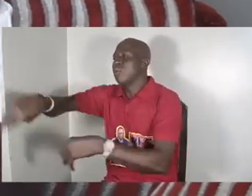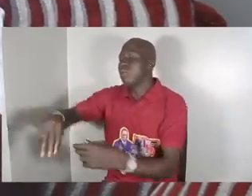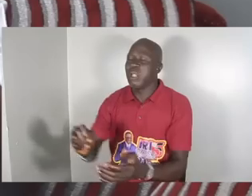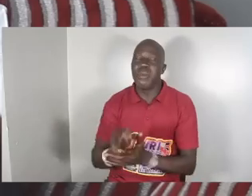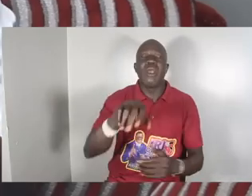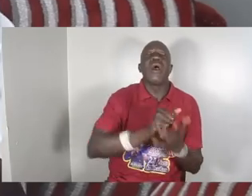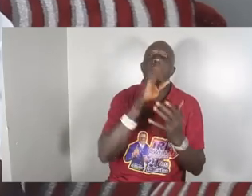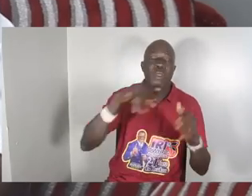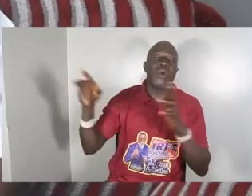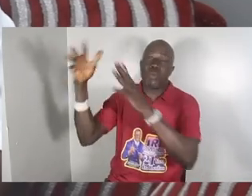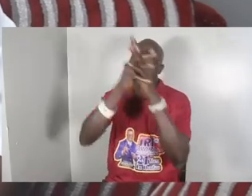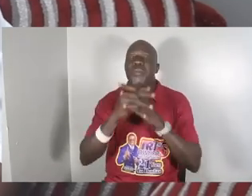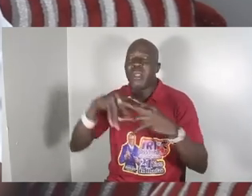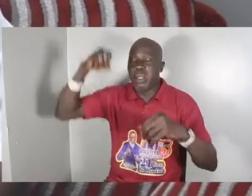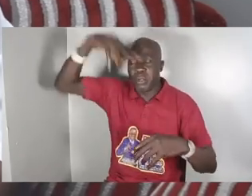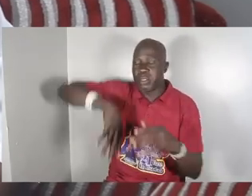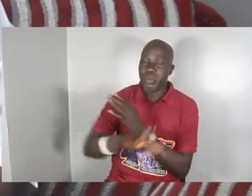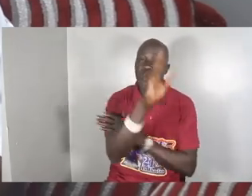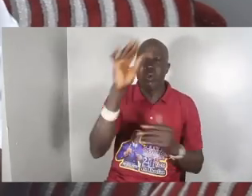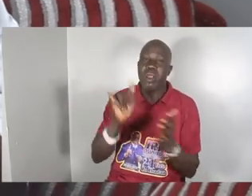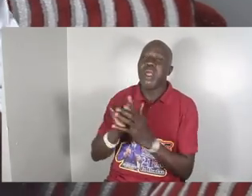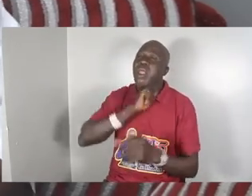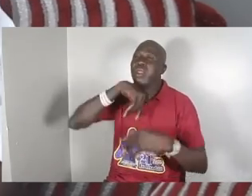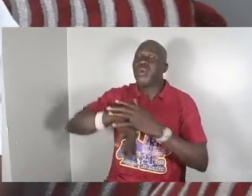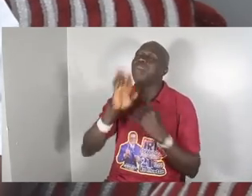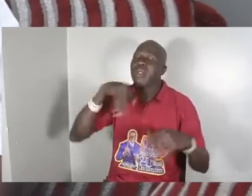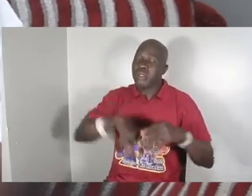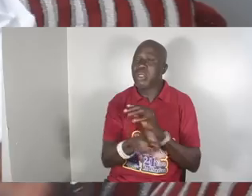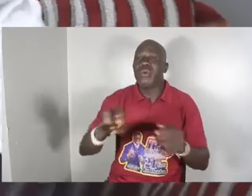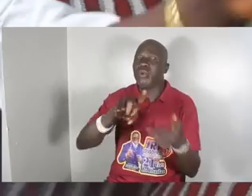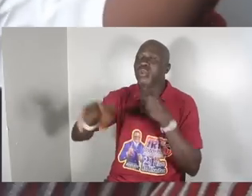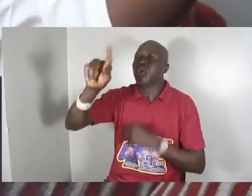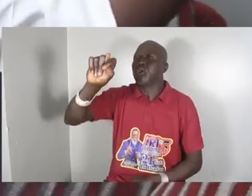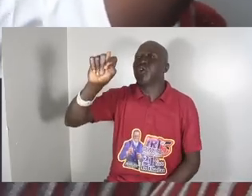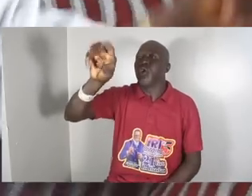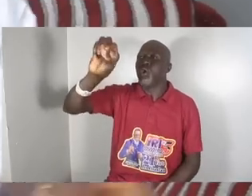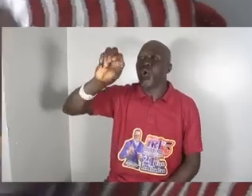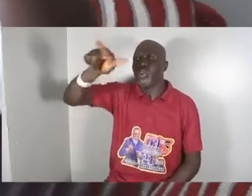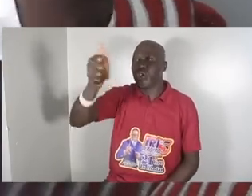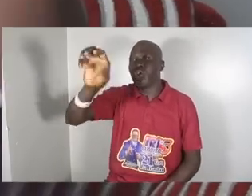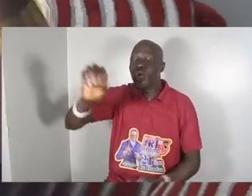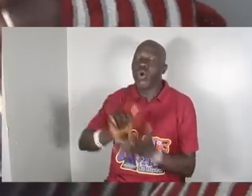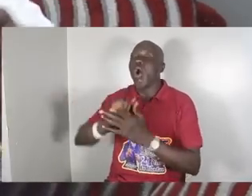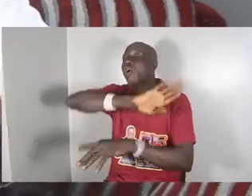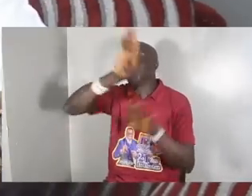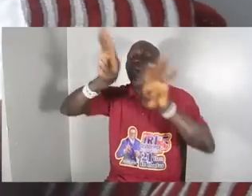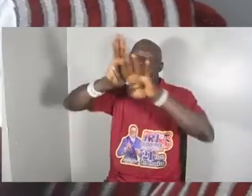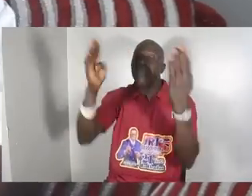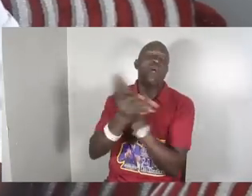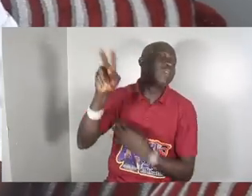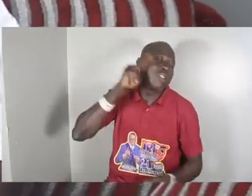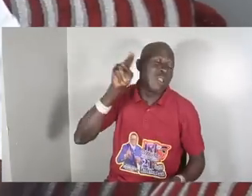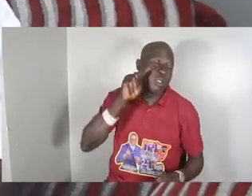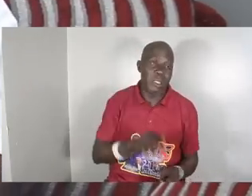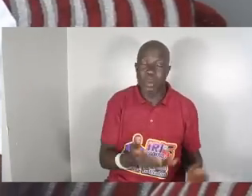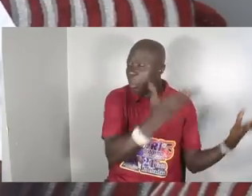I'll give them. Oh my day, London. It's got to London. By grace of God. Oh my day, Togo. It's got to Togo. Go with your Nigeria. All our branches in Nigeria.